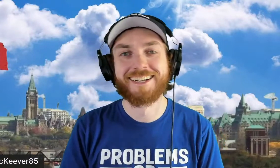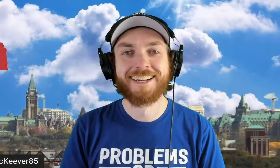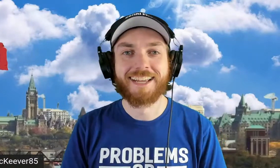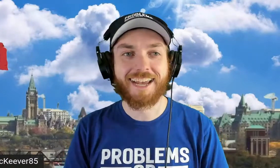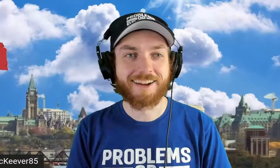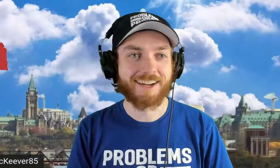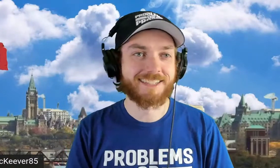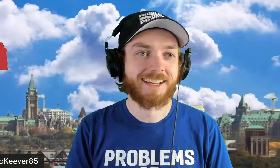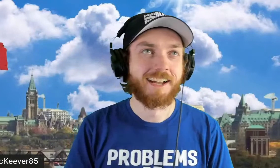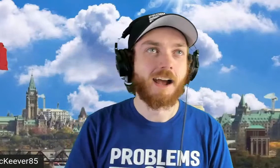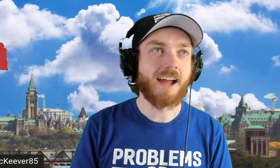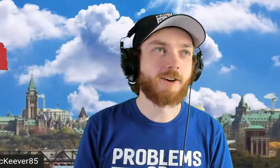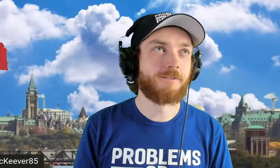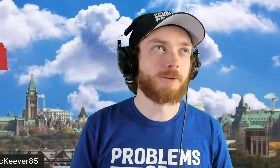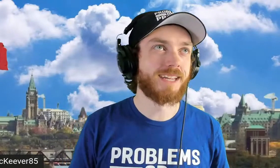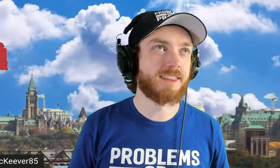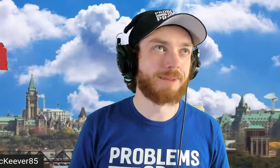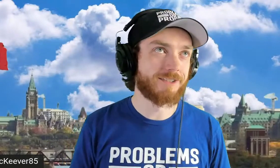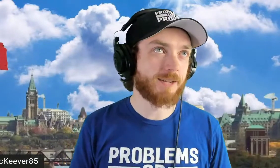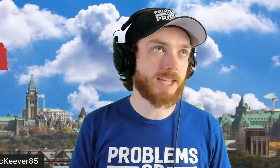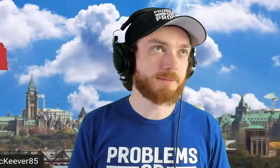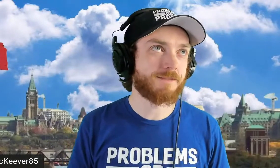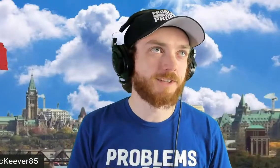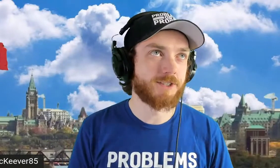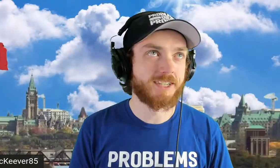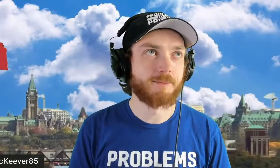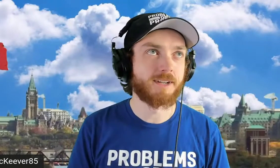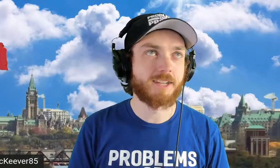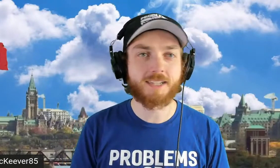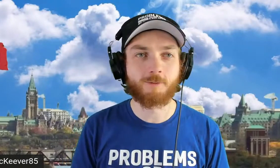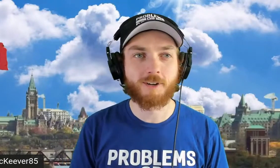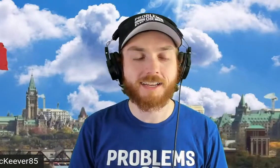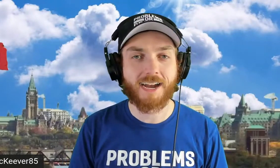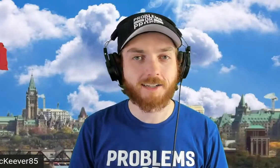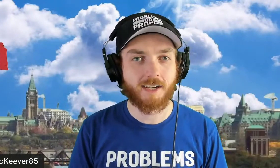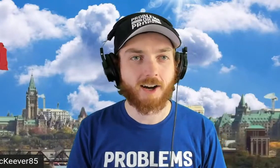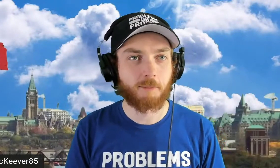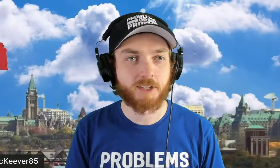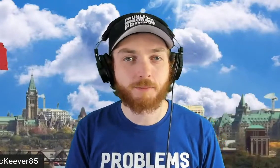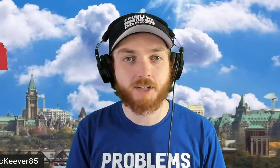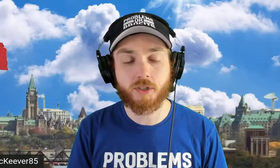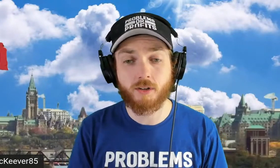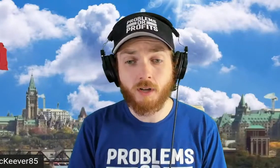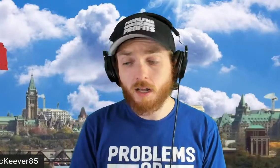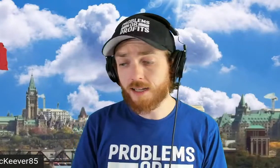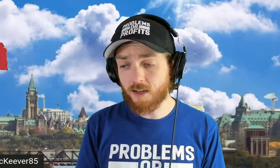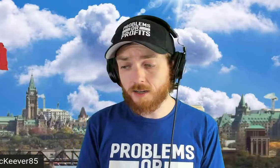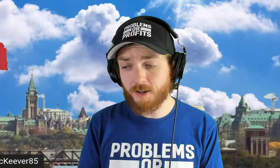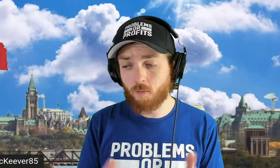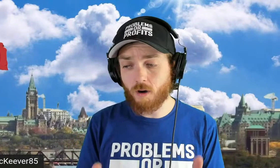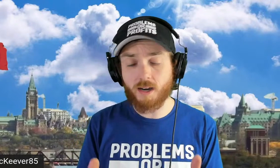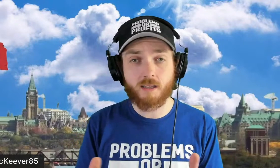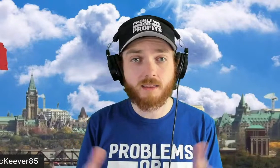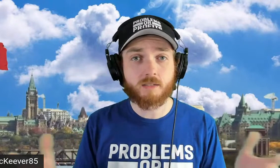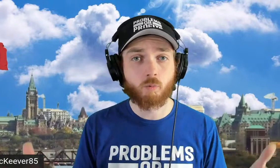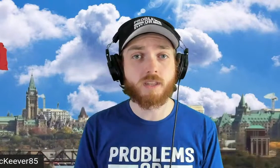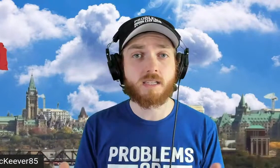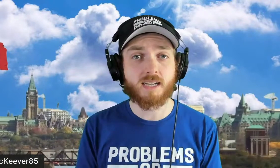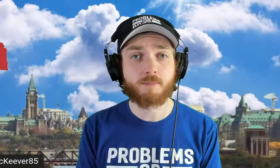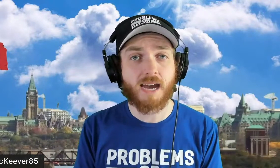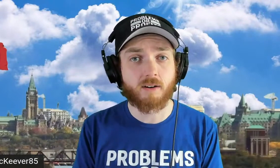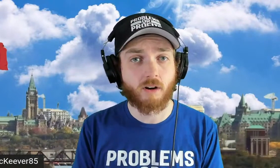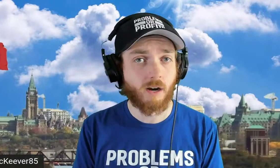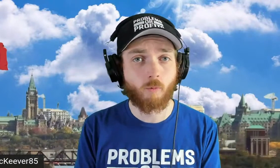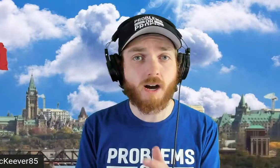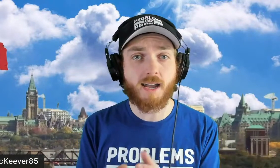God. Anyways, I know foaming at the mouth sometimes feels good, but doesn't really actually accomplish much. So let's talk about why this really